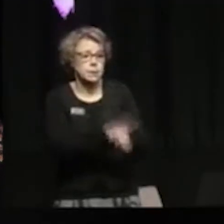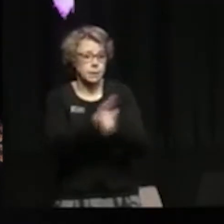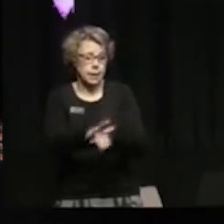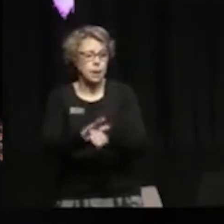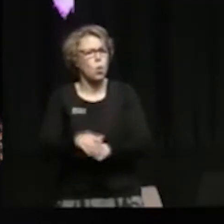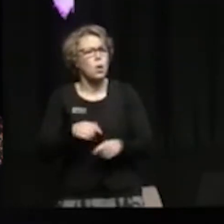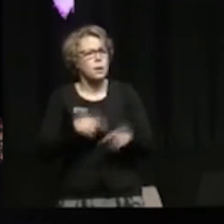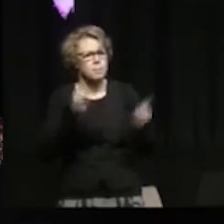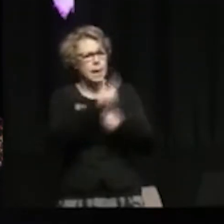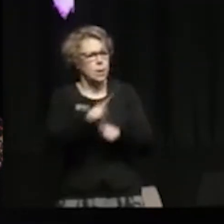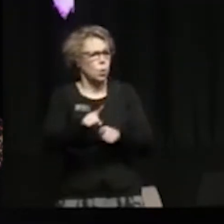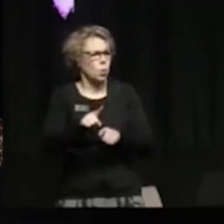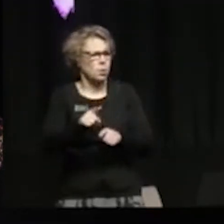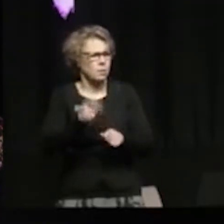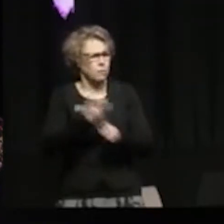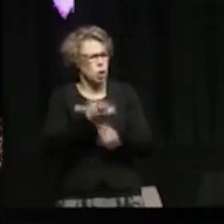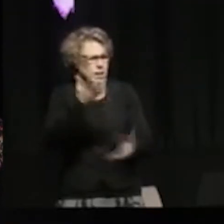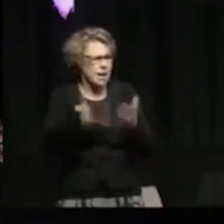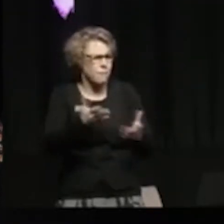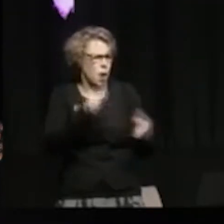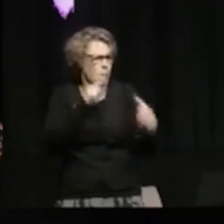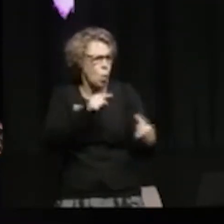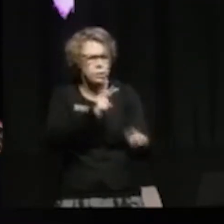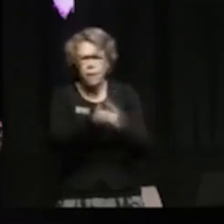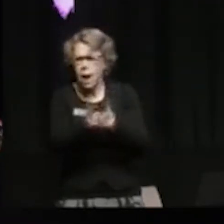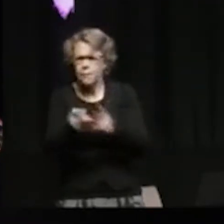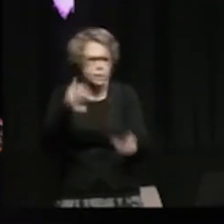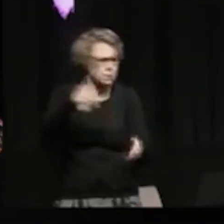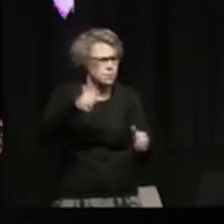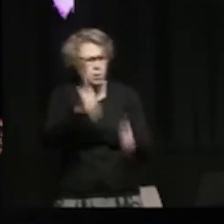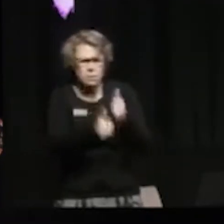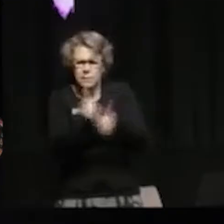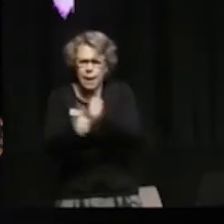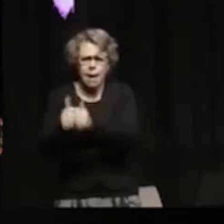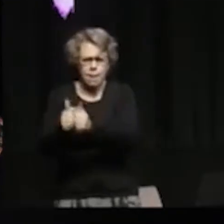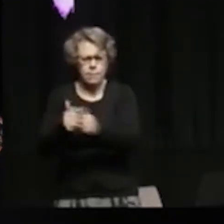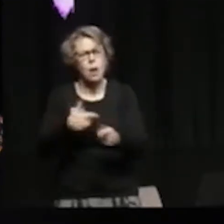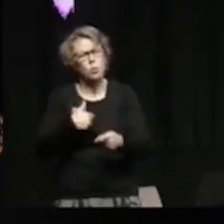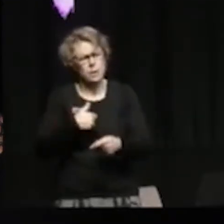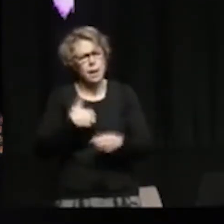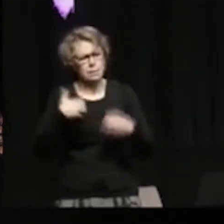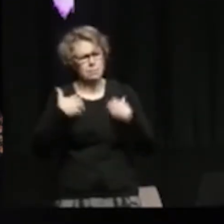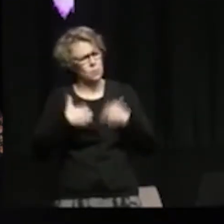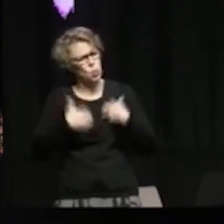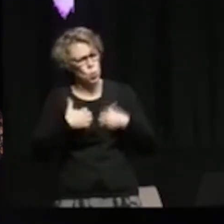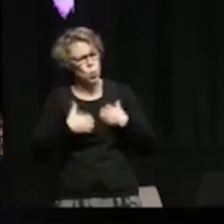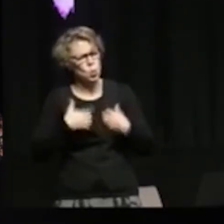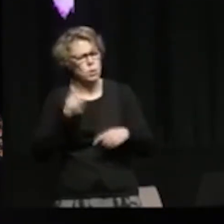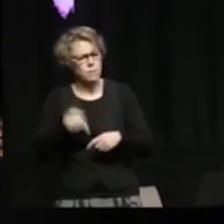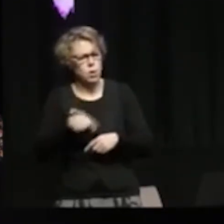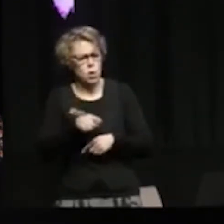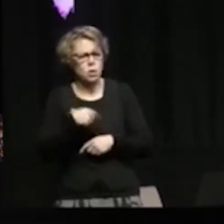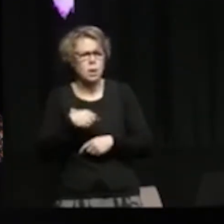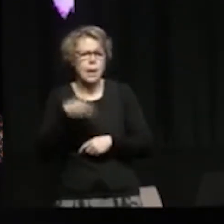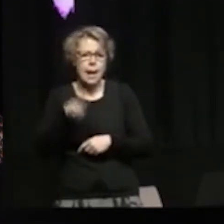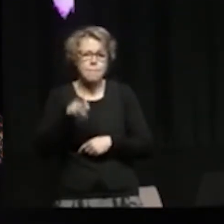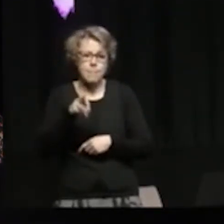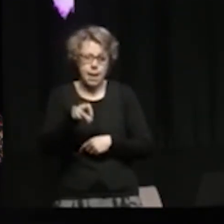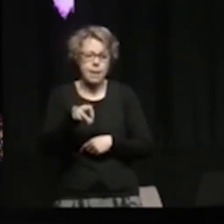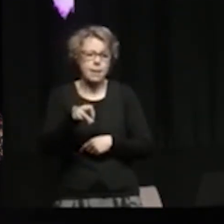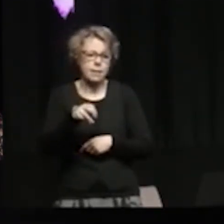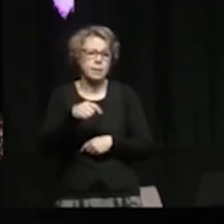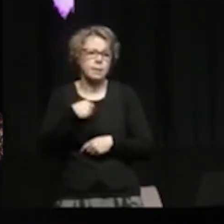situations. And people are set against each other. And that's a big problem. That worries us.